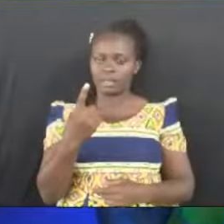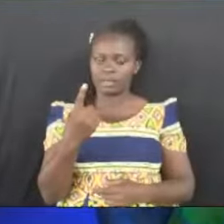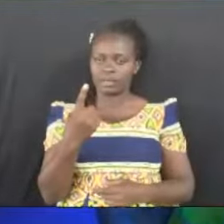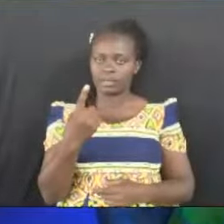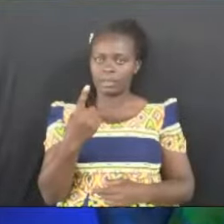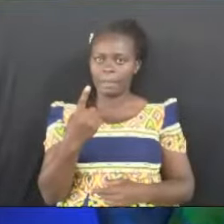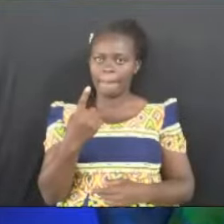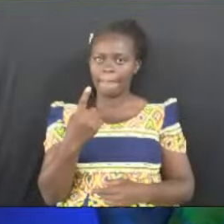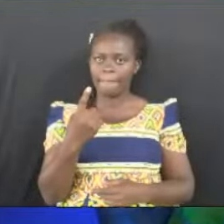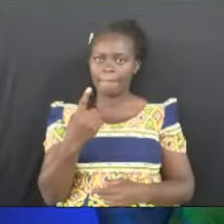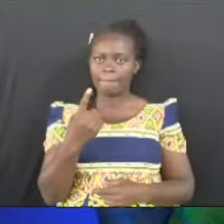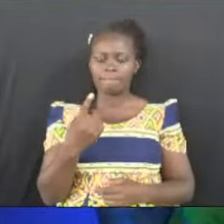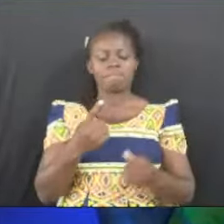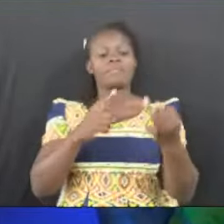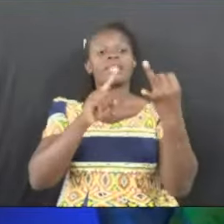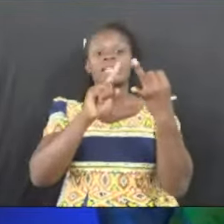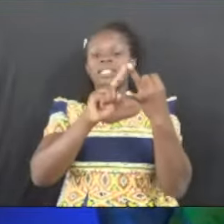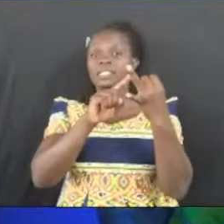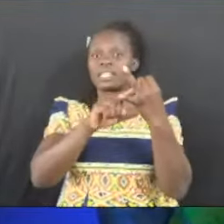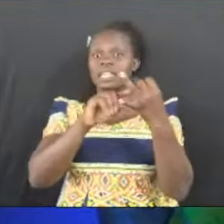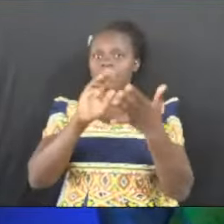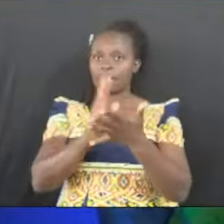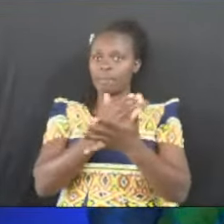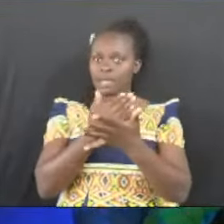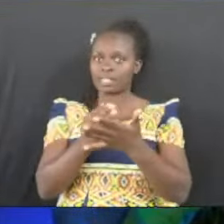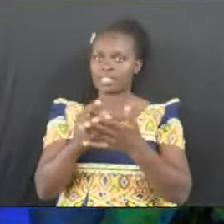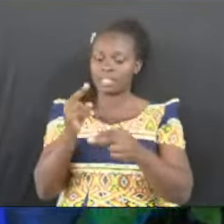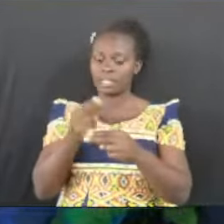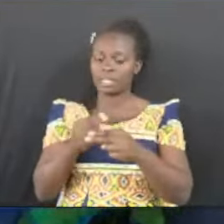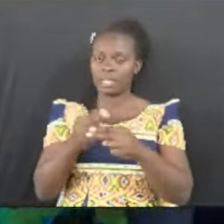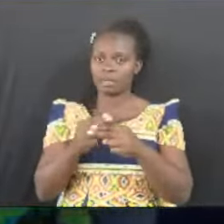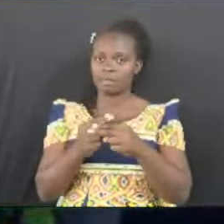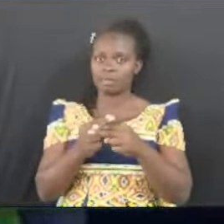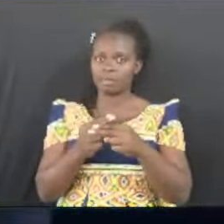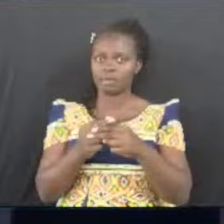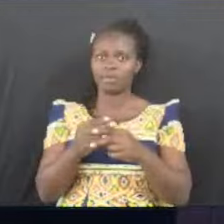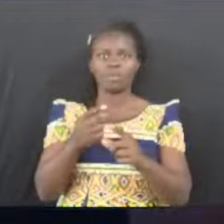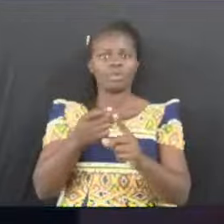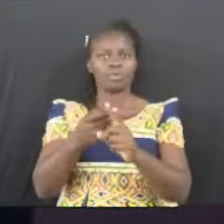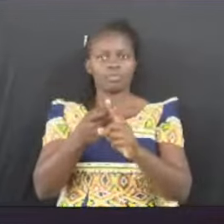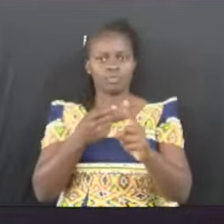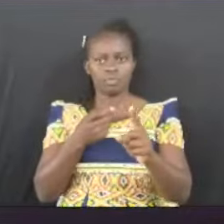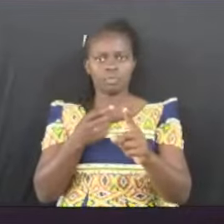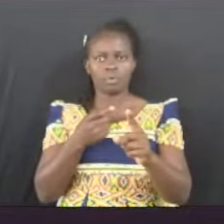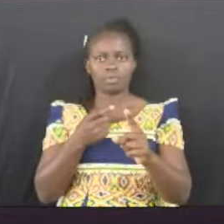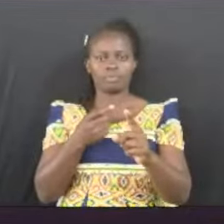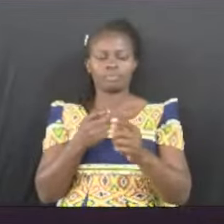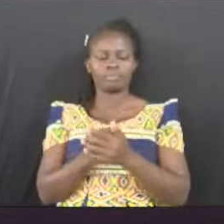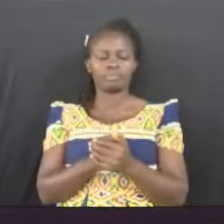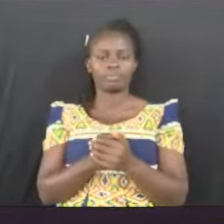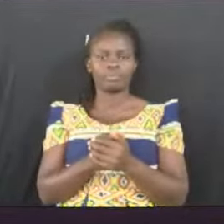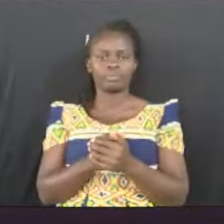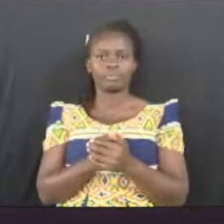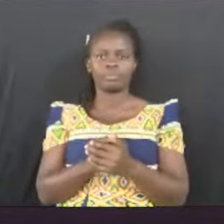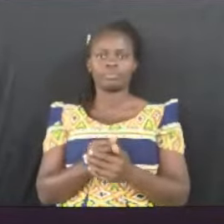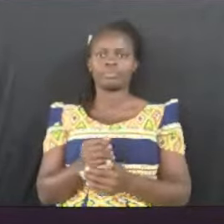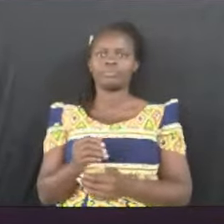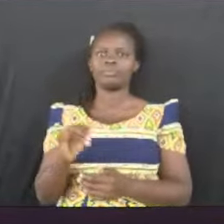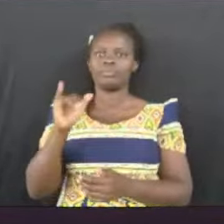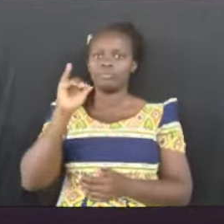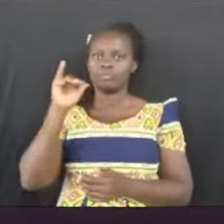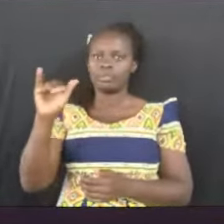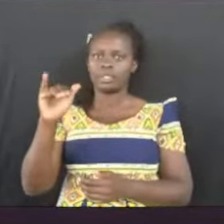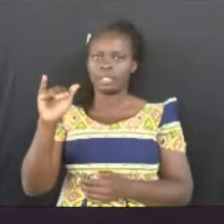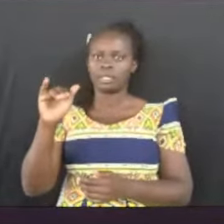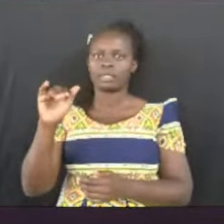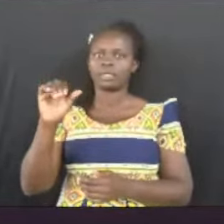and then the second component of the name is from another verb, yesha. That means to